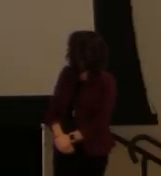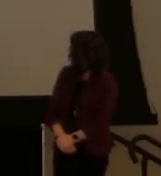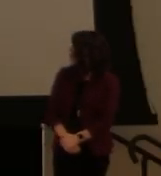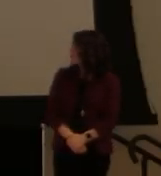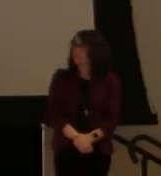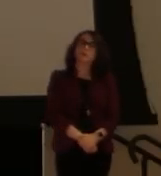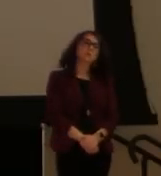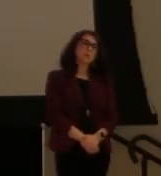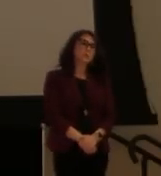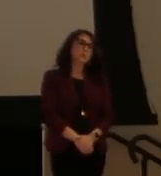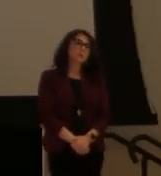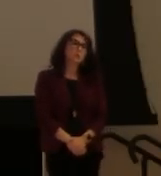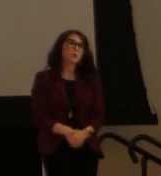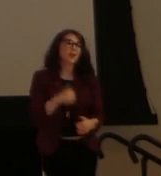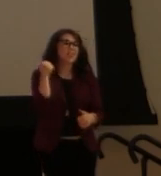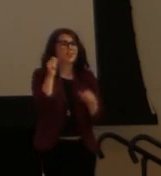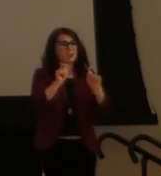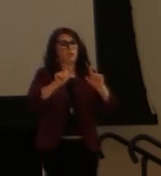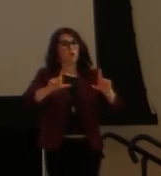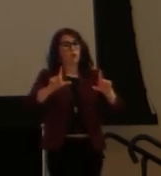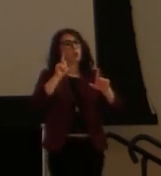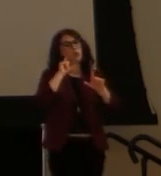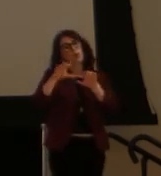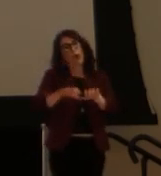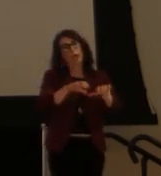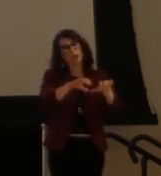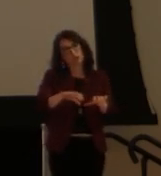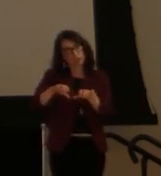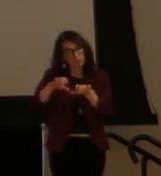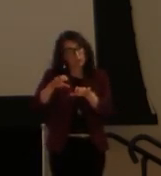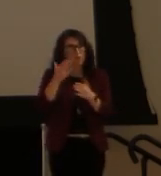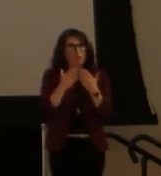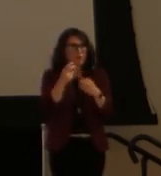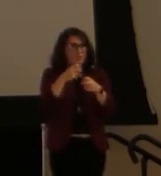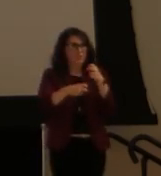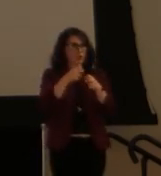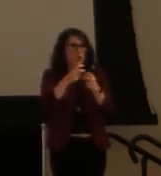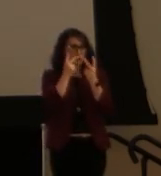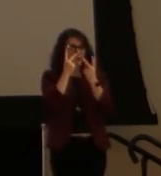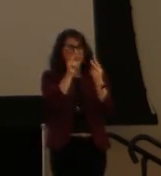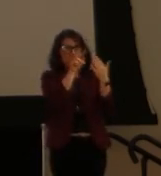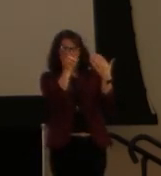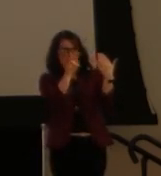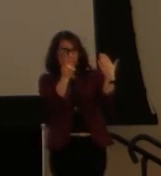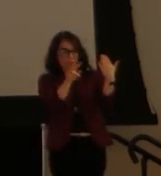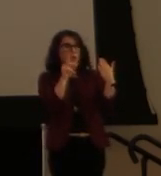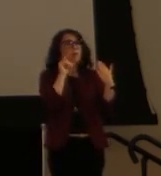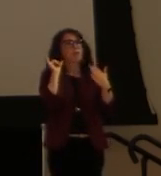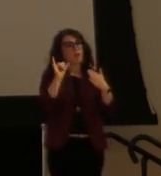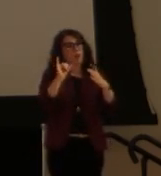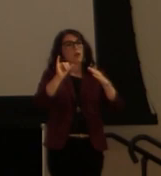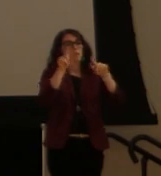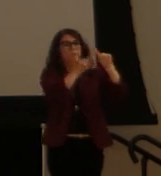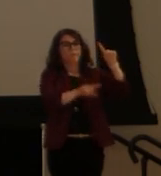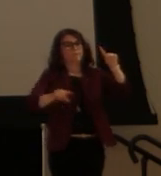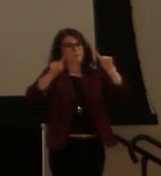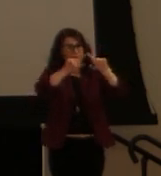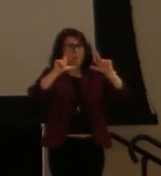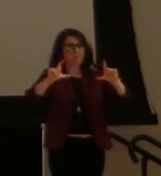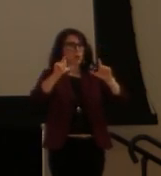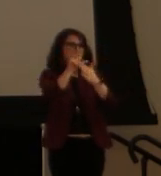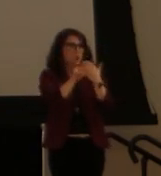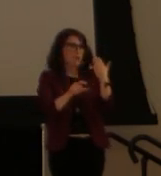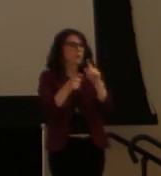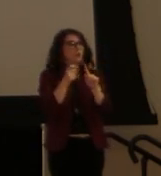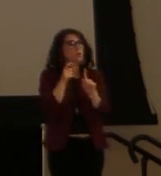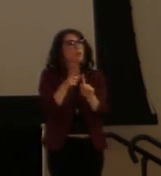This is a framework for action, and I know it might be difficult to see, but this is a graphic that is from the